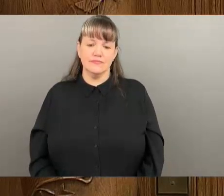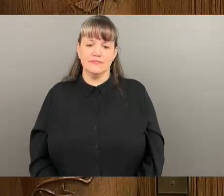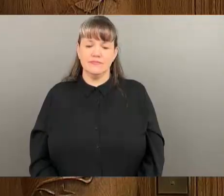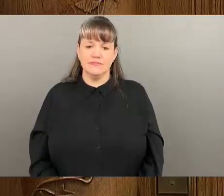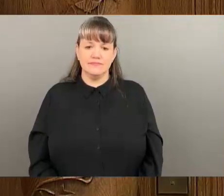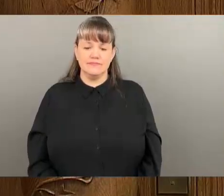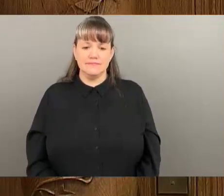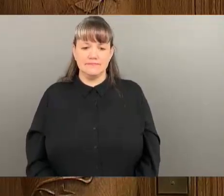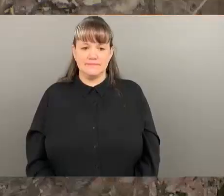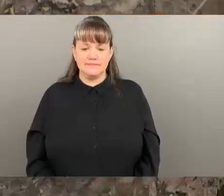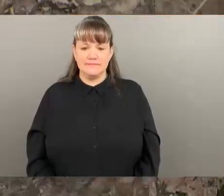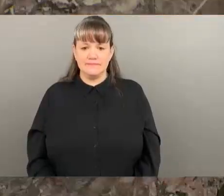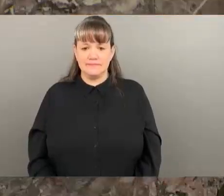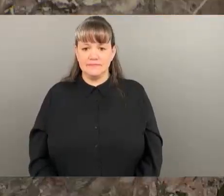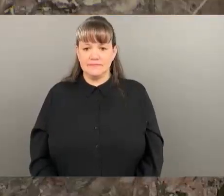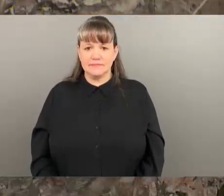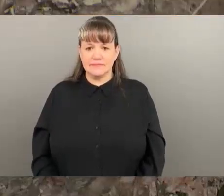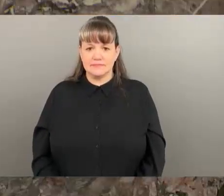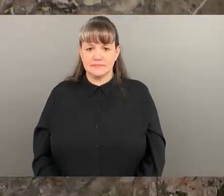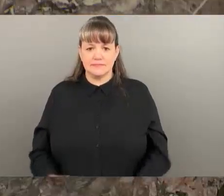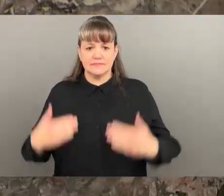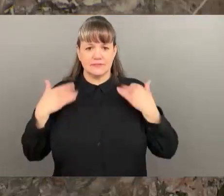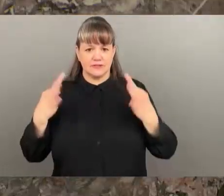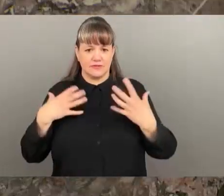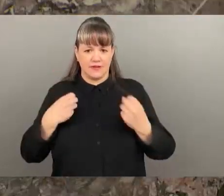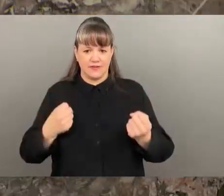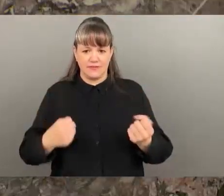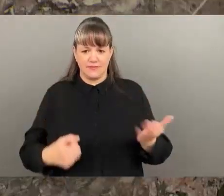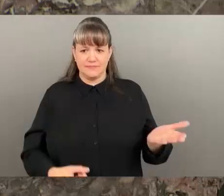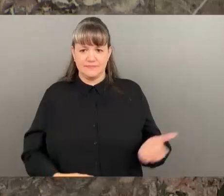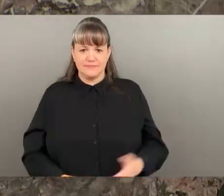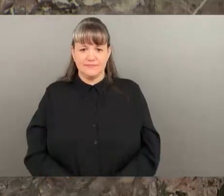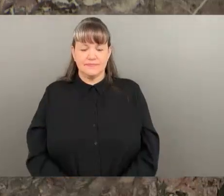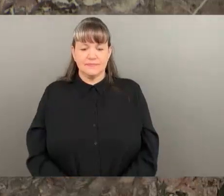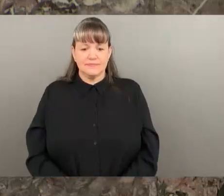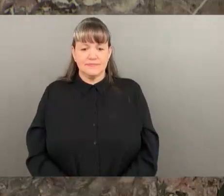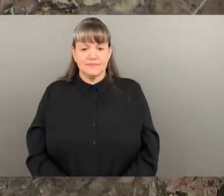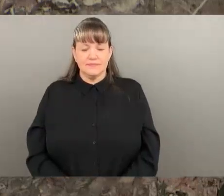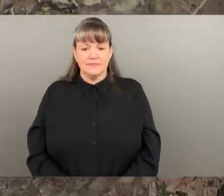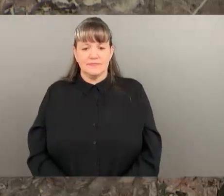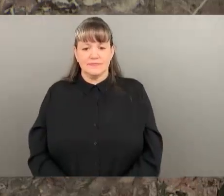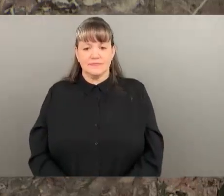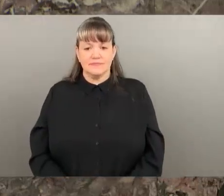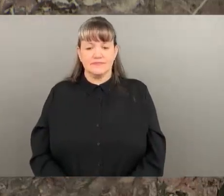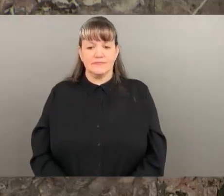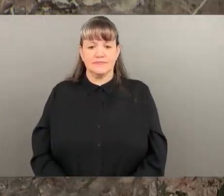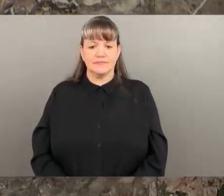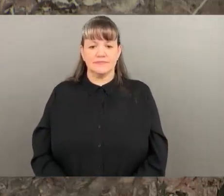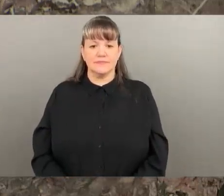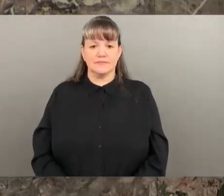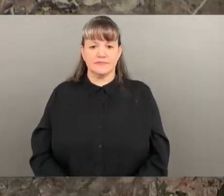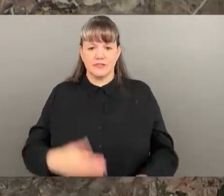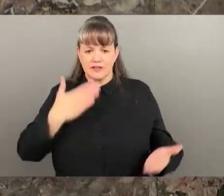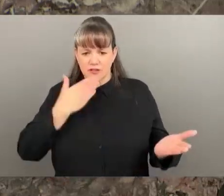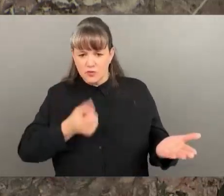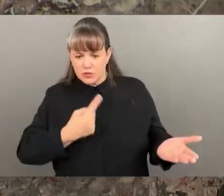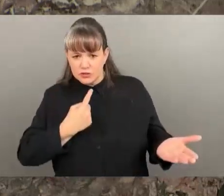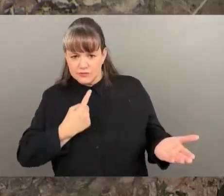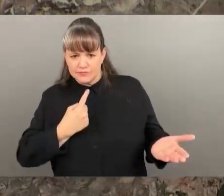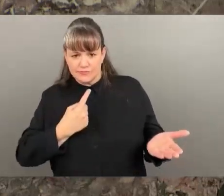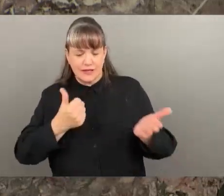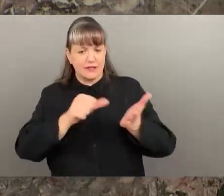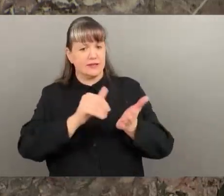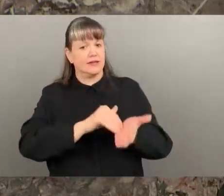Minister of Health. Thank you very much, Honourable Speaker. Thank you to the member for the question, and again, highlighting the importance of doing everything that we can